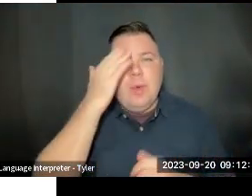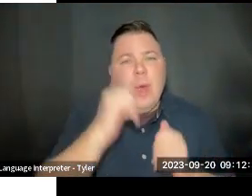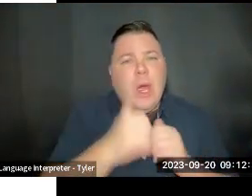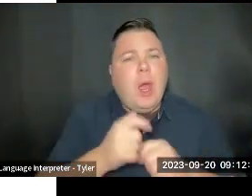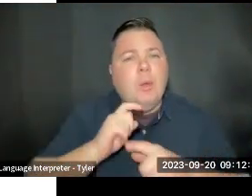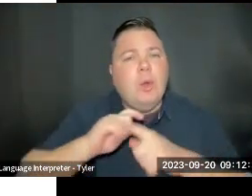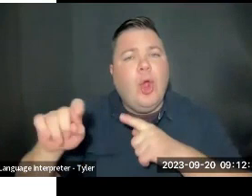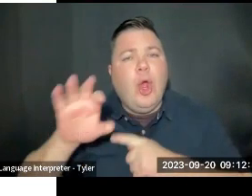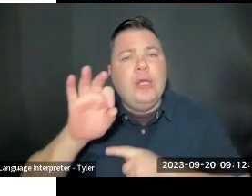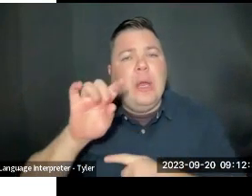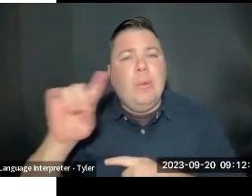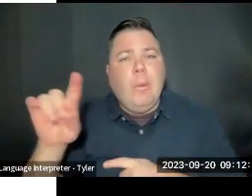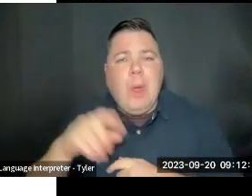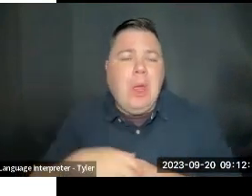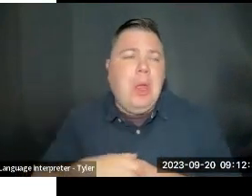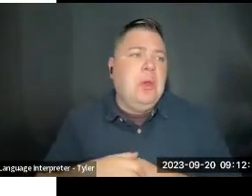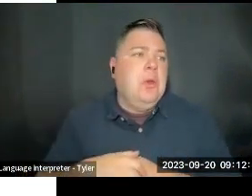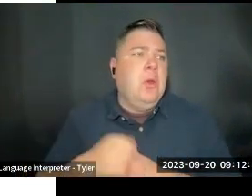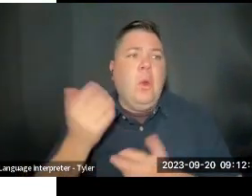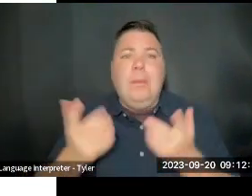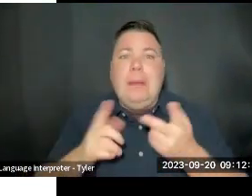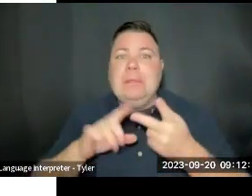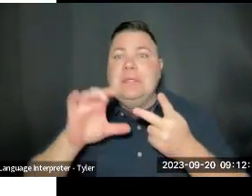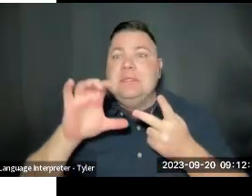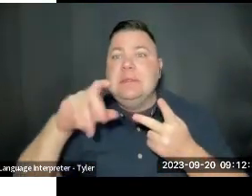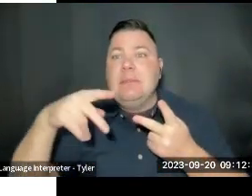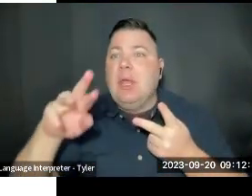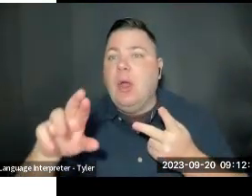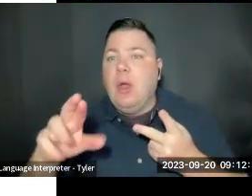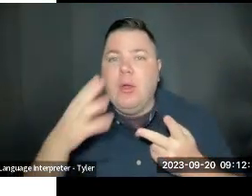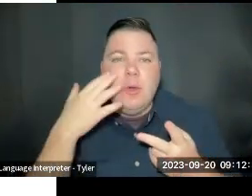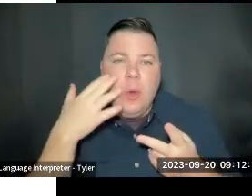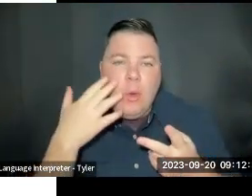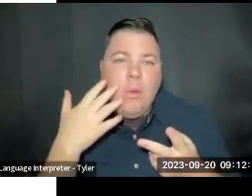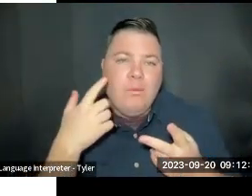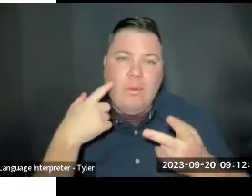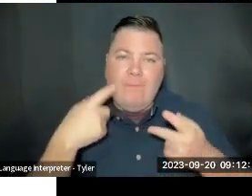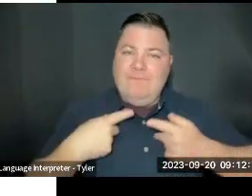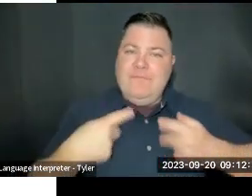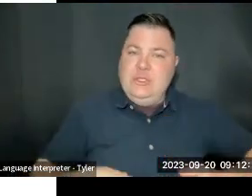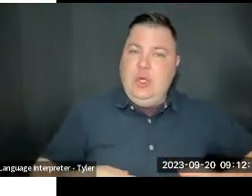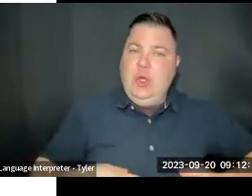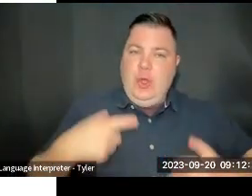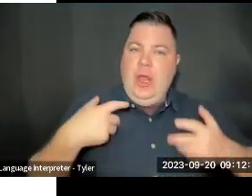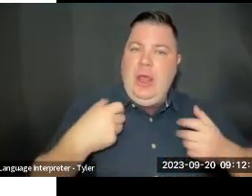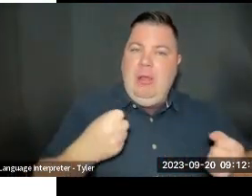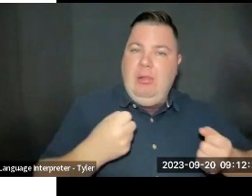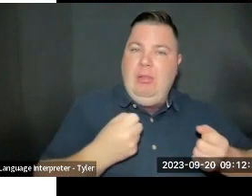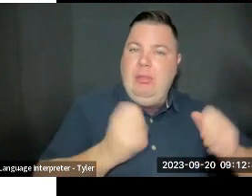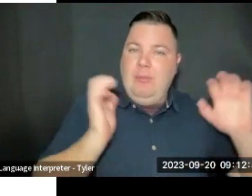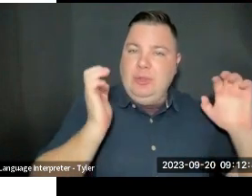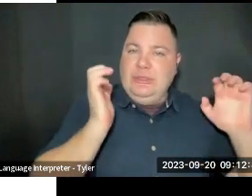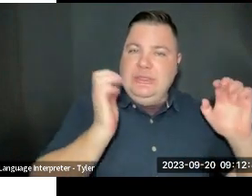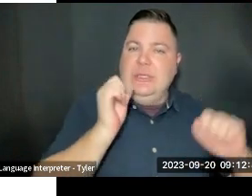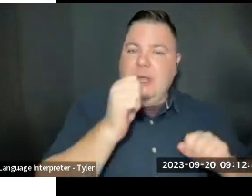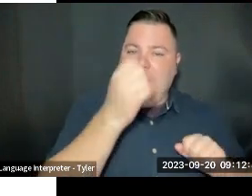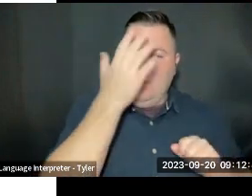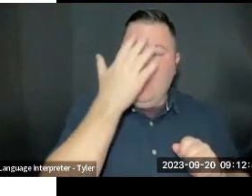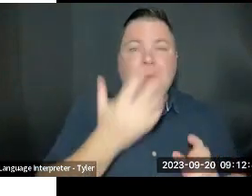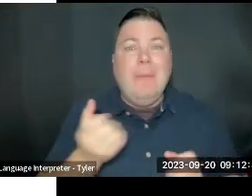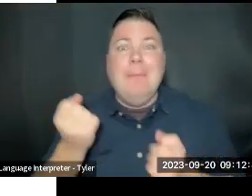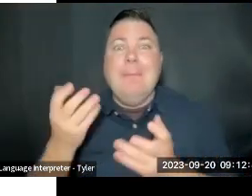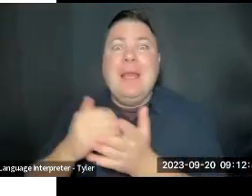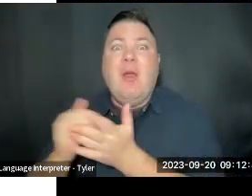to administer perhaps CPR when a physical health emergency emerges, but so often